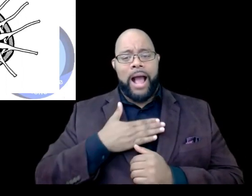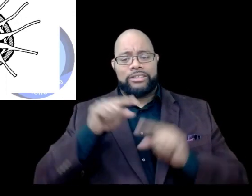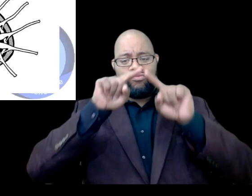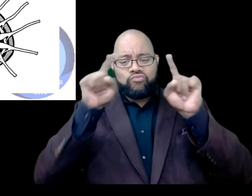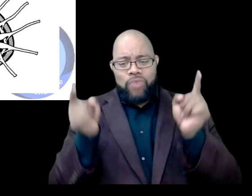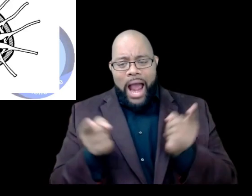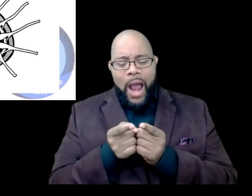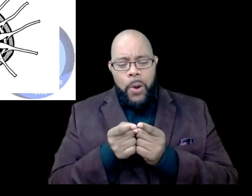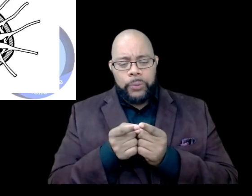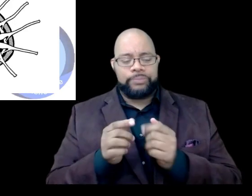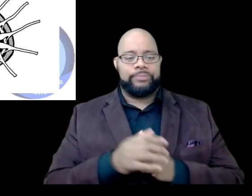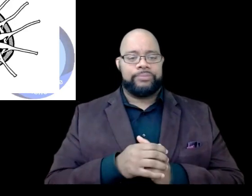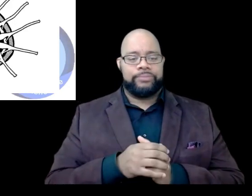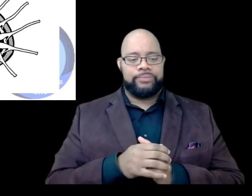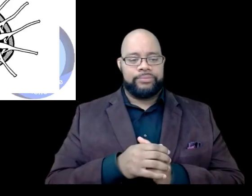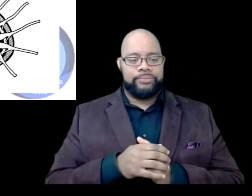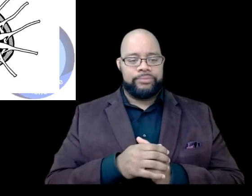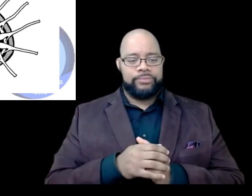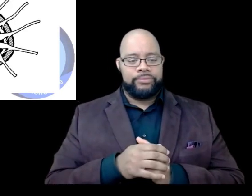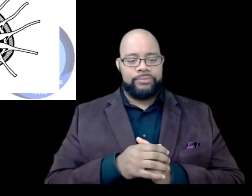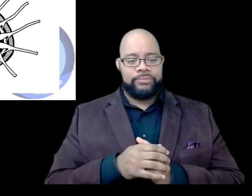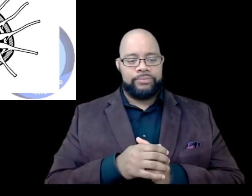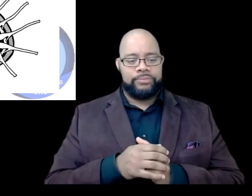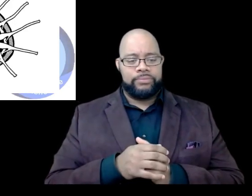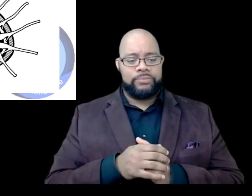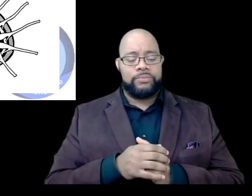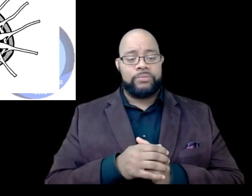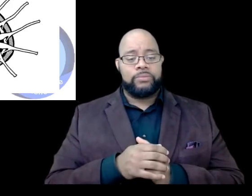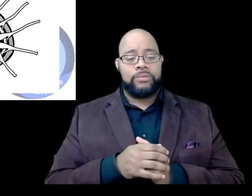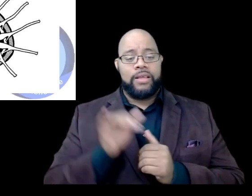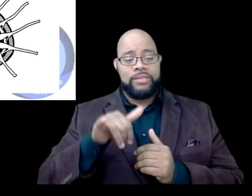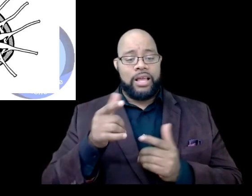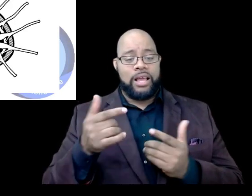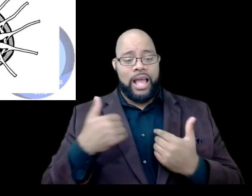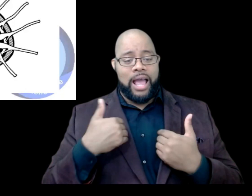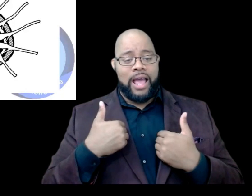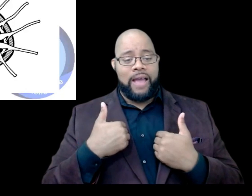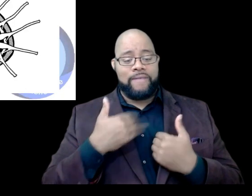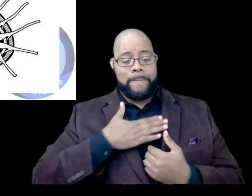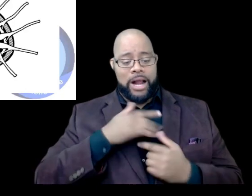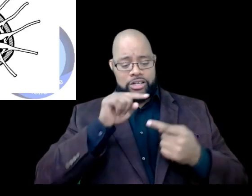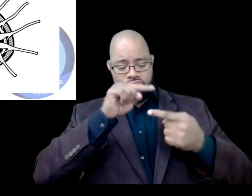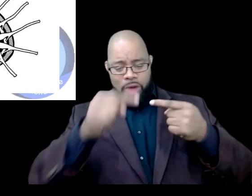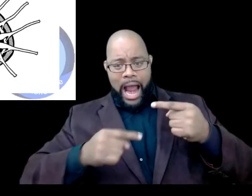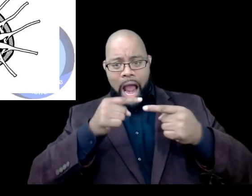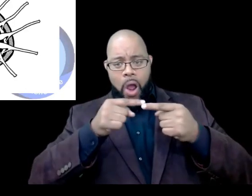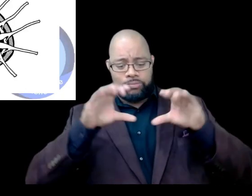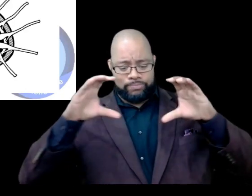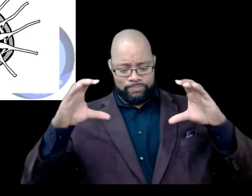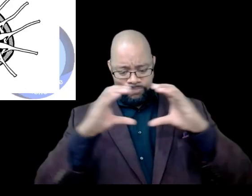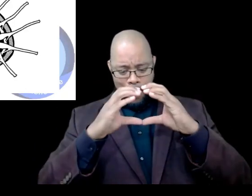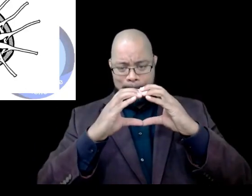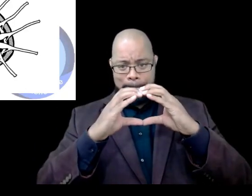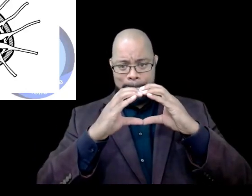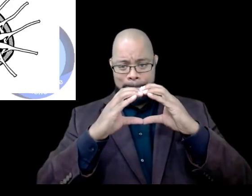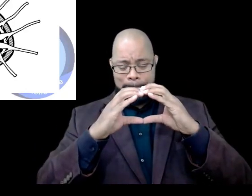calcareous oval-shaped body known as their test. They show radial body